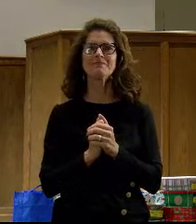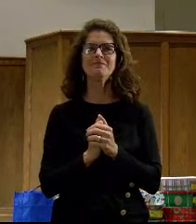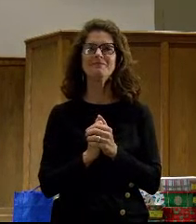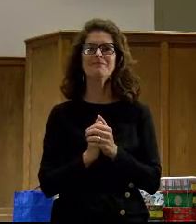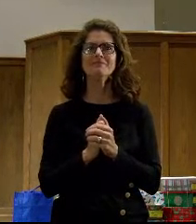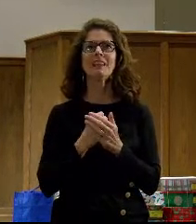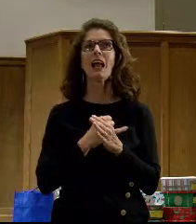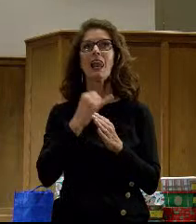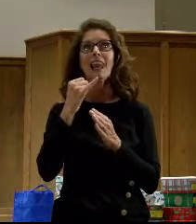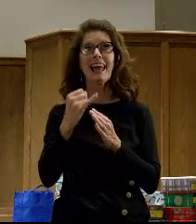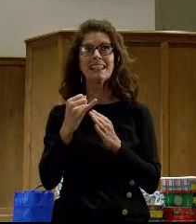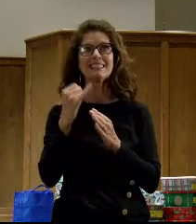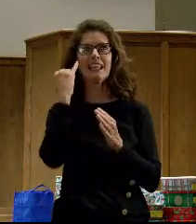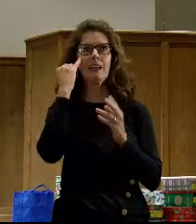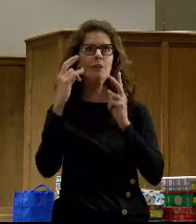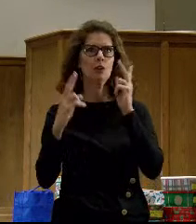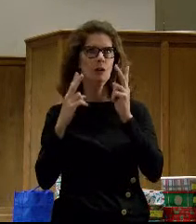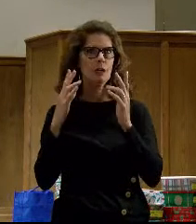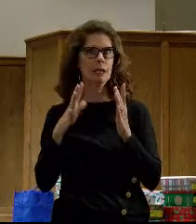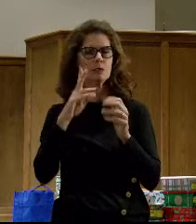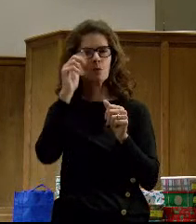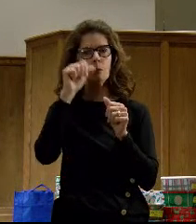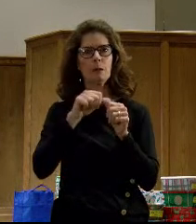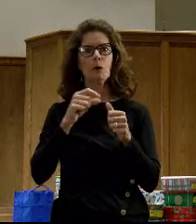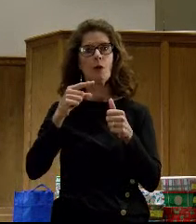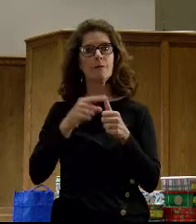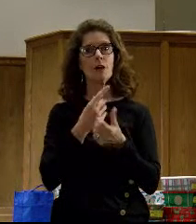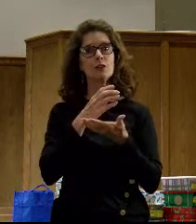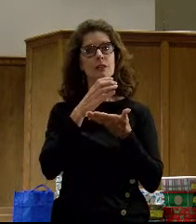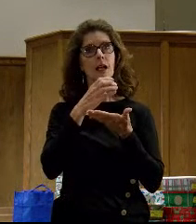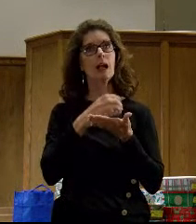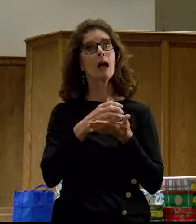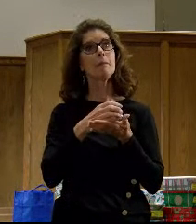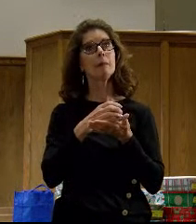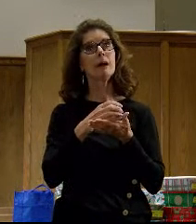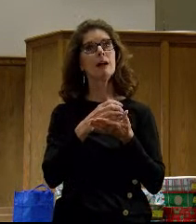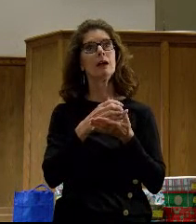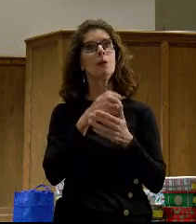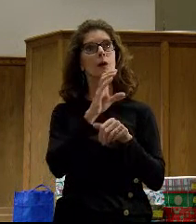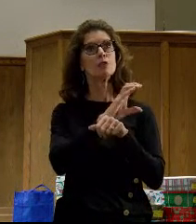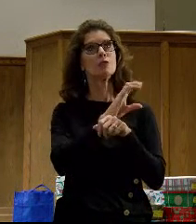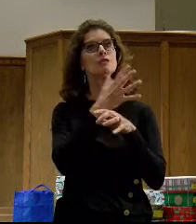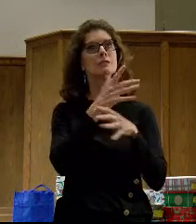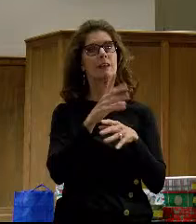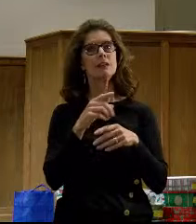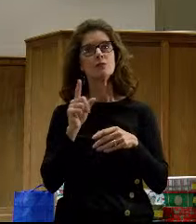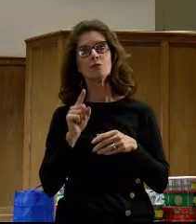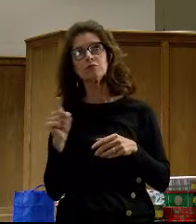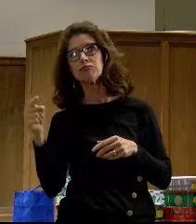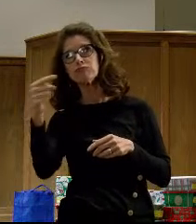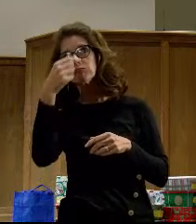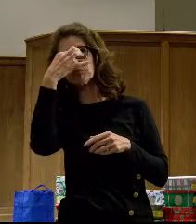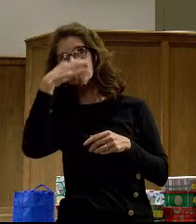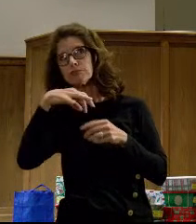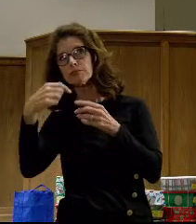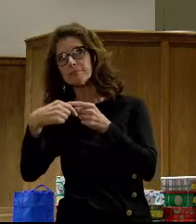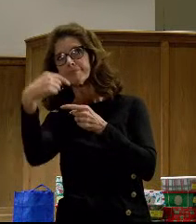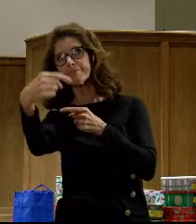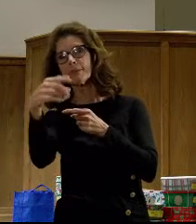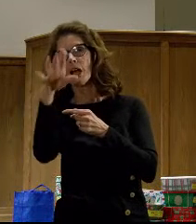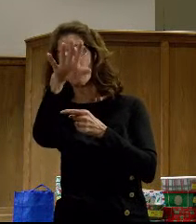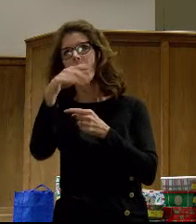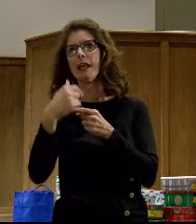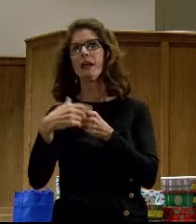Last thing, if you're a guest, reminder that First Cup is available to you today. As soon as we're finished, head out these doors just across the lobby into